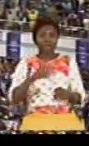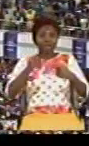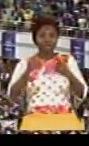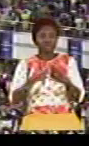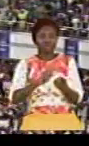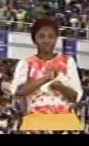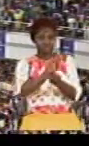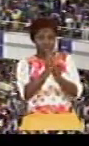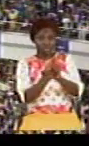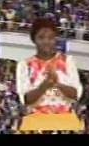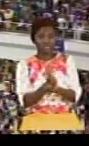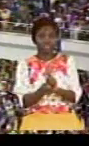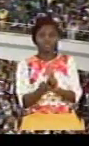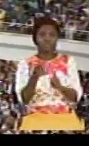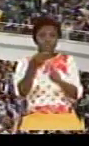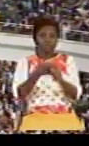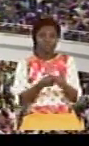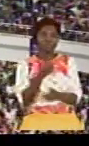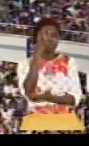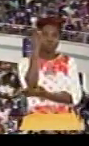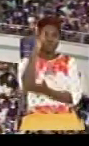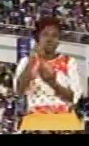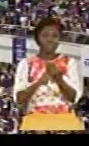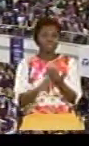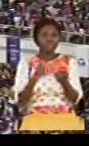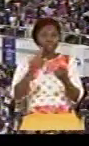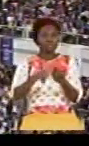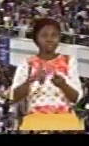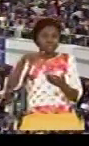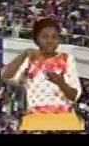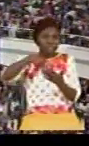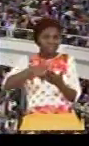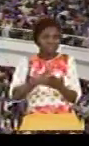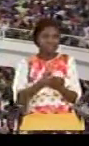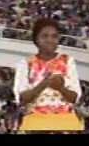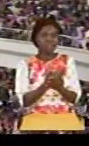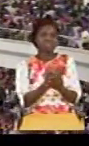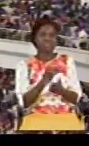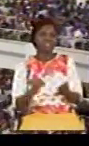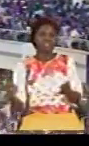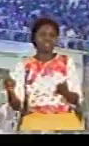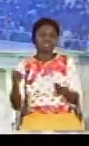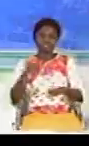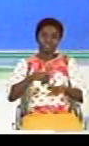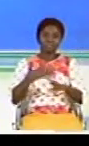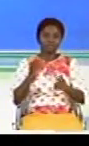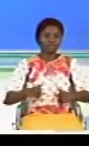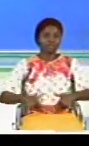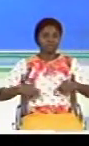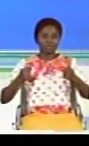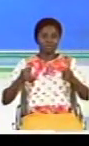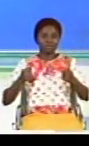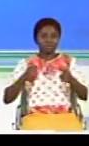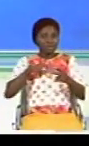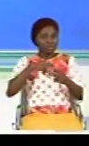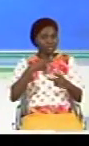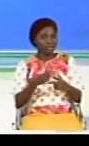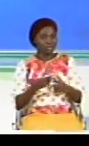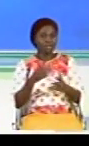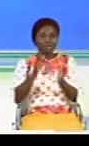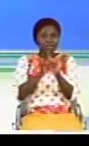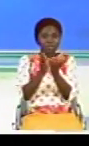fresh and refreshing season of life. And then the Bible tells us in that verse I read to you,